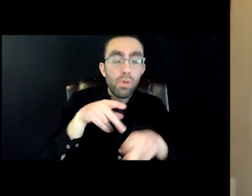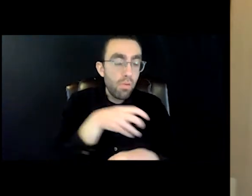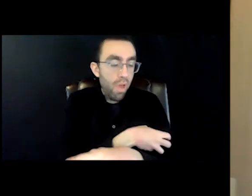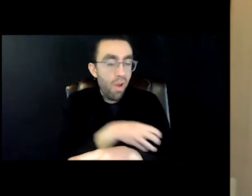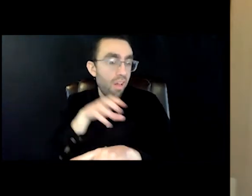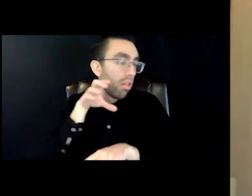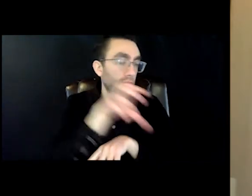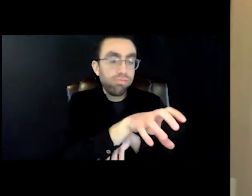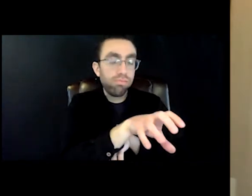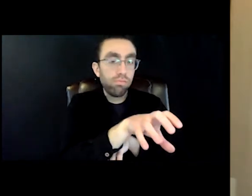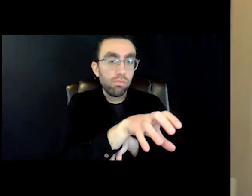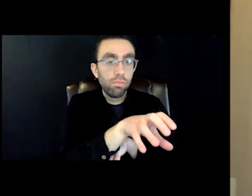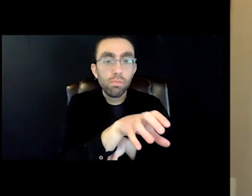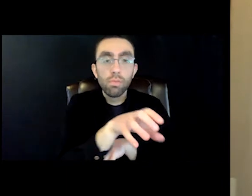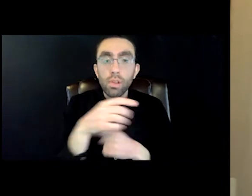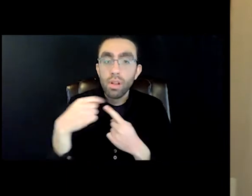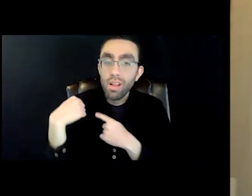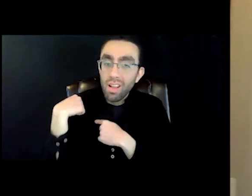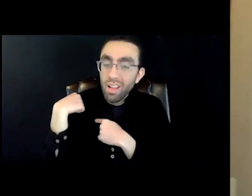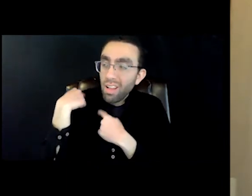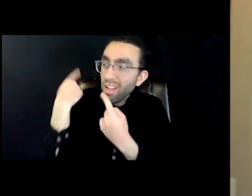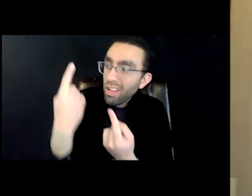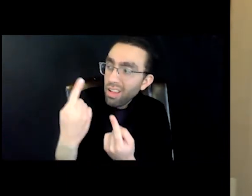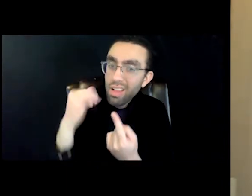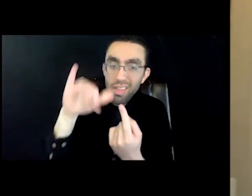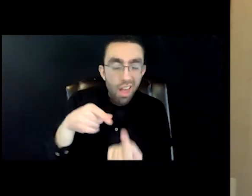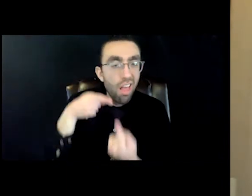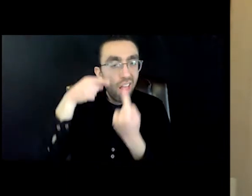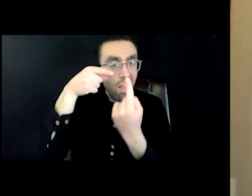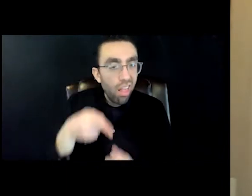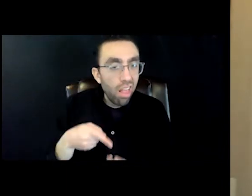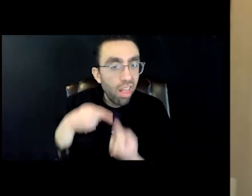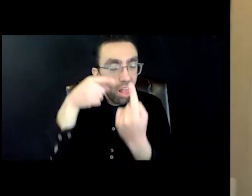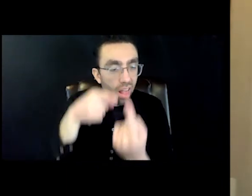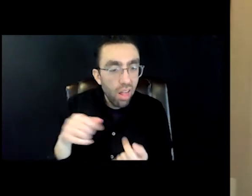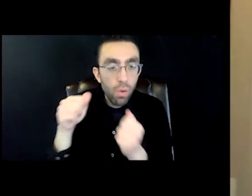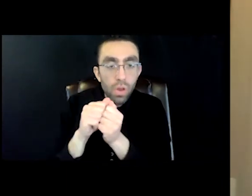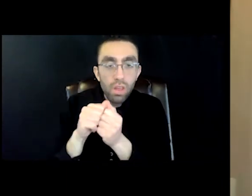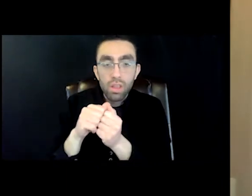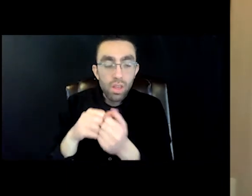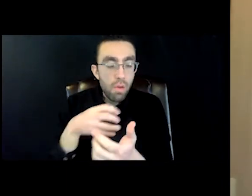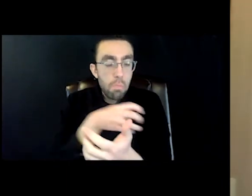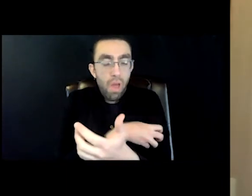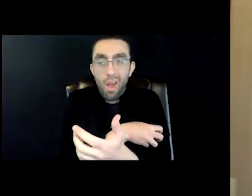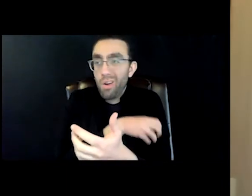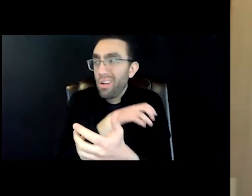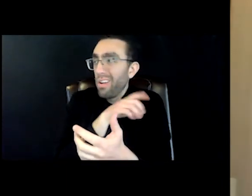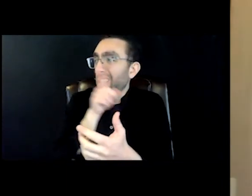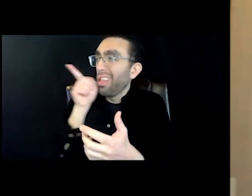has pointed out, that has been built on the backs of so many of our people. So why not shift it as fast as possible?